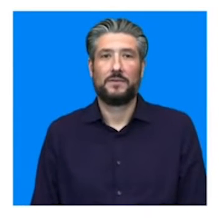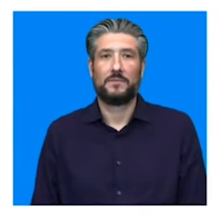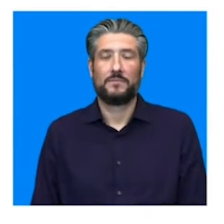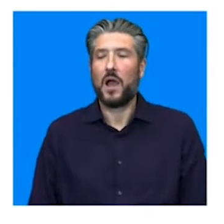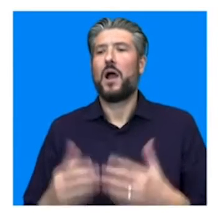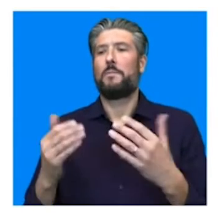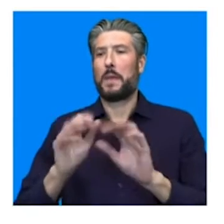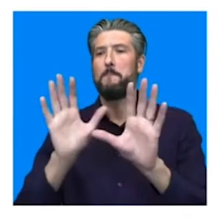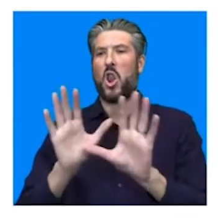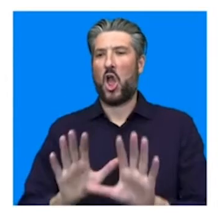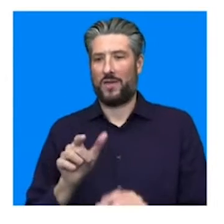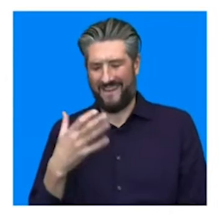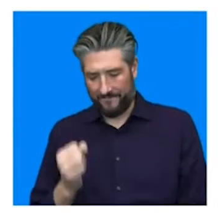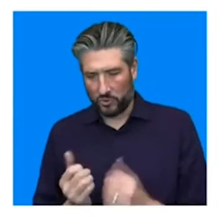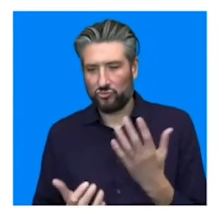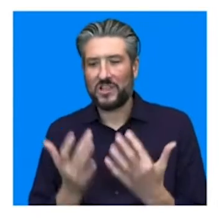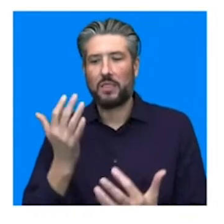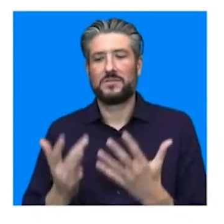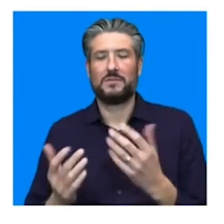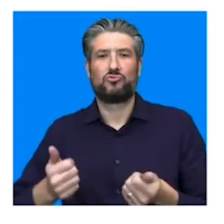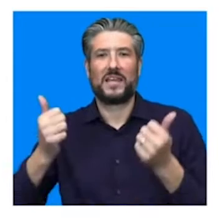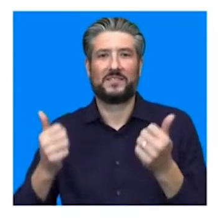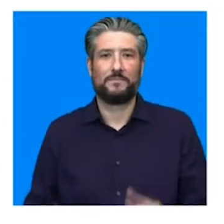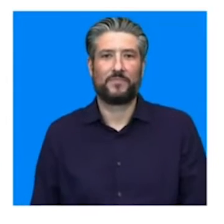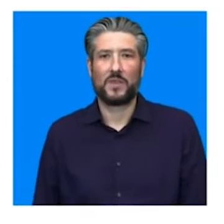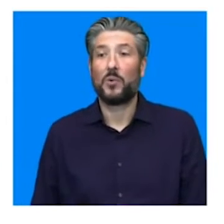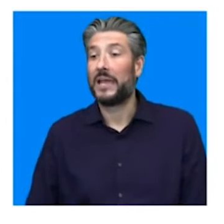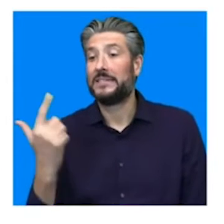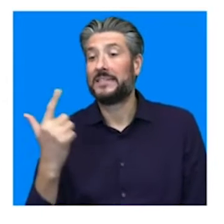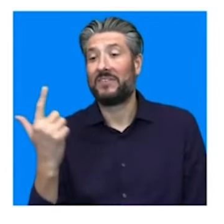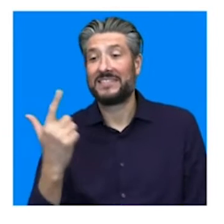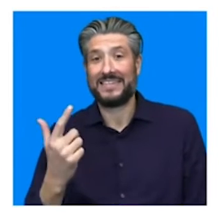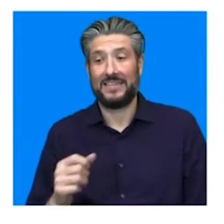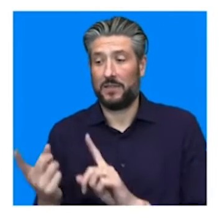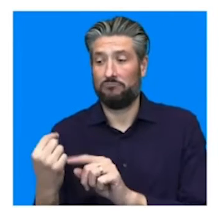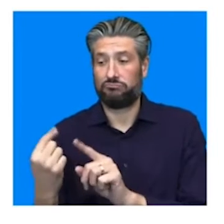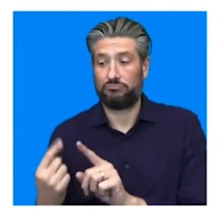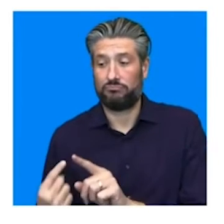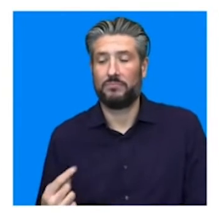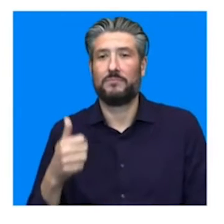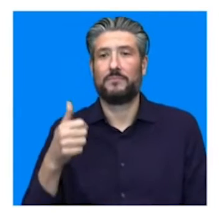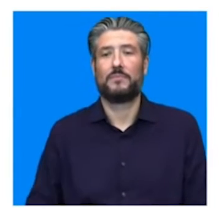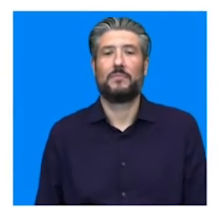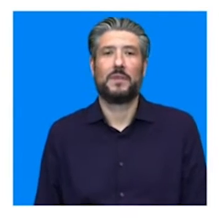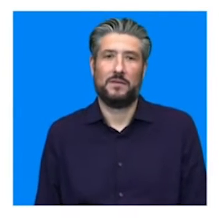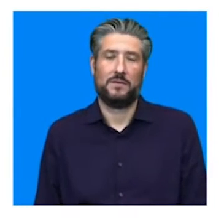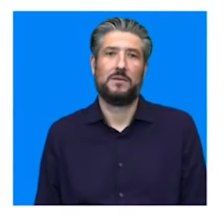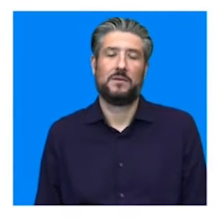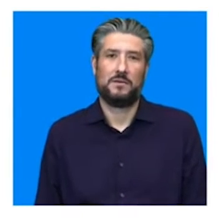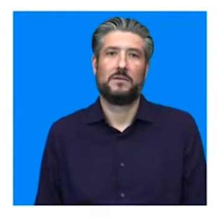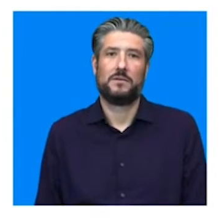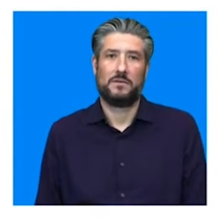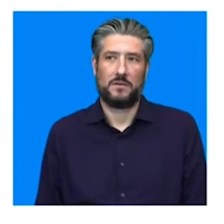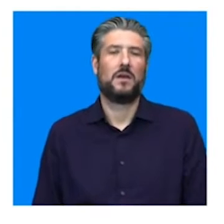blurring one. Wow, that's brilliant. So I've got 17 results came in, and by far and away